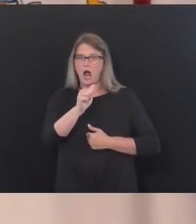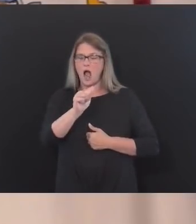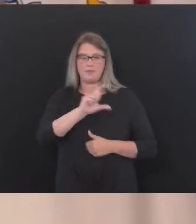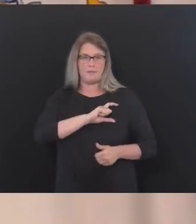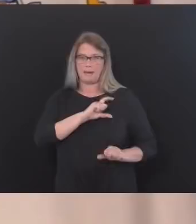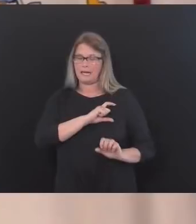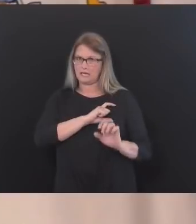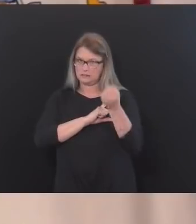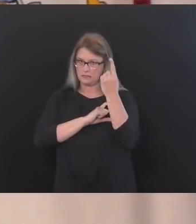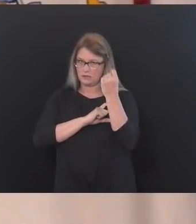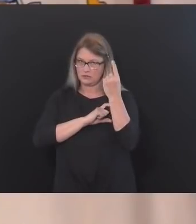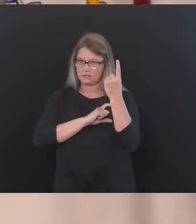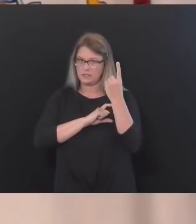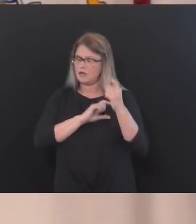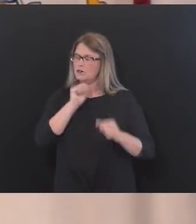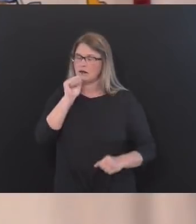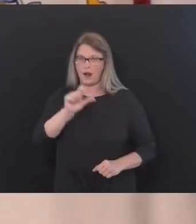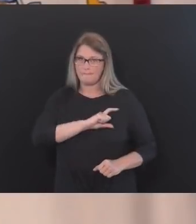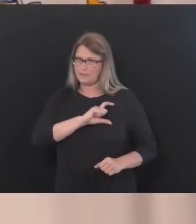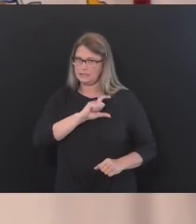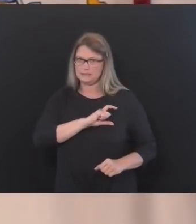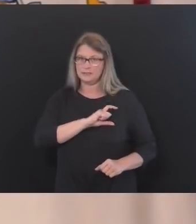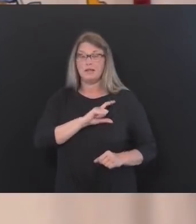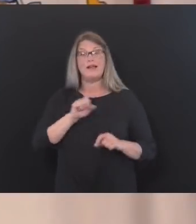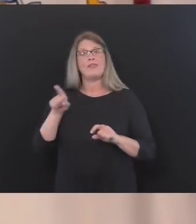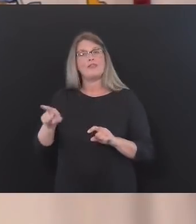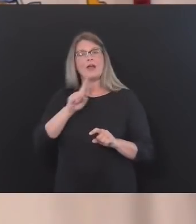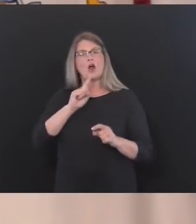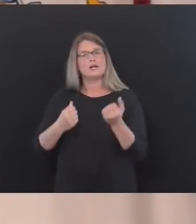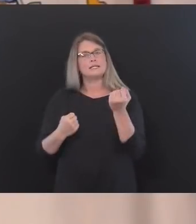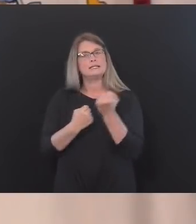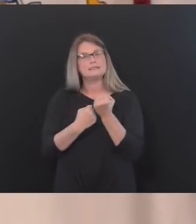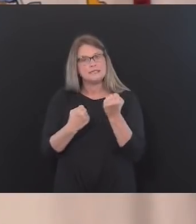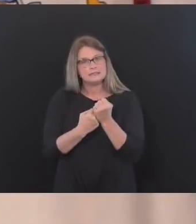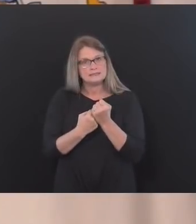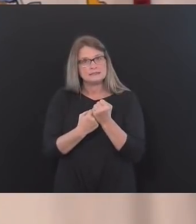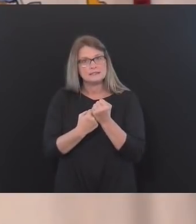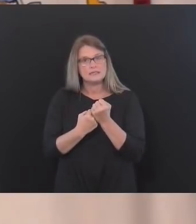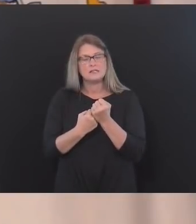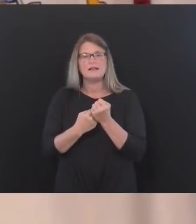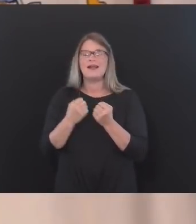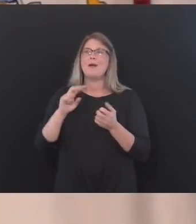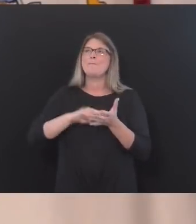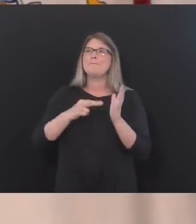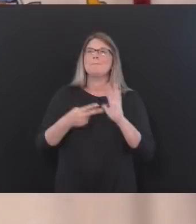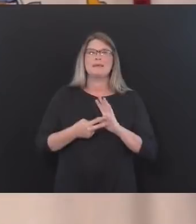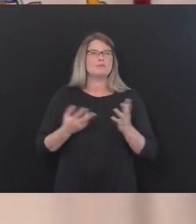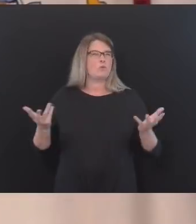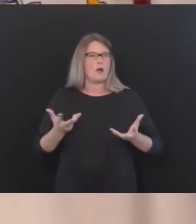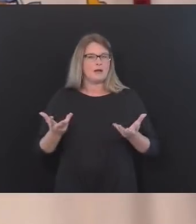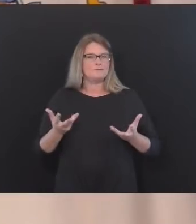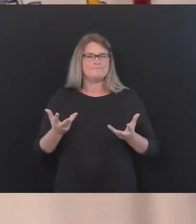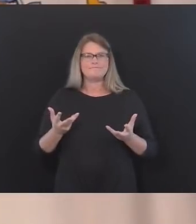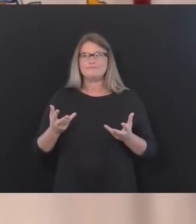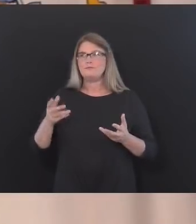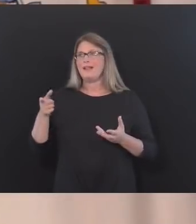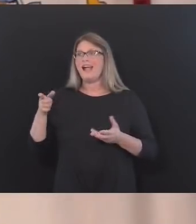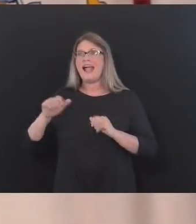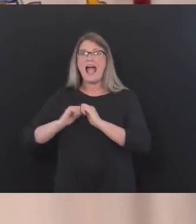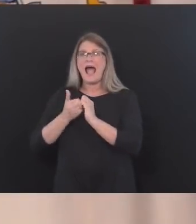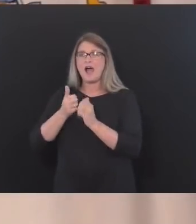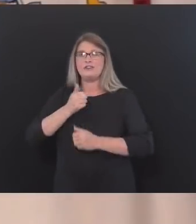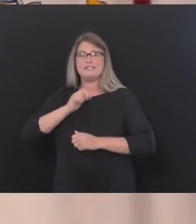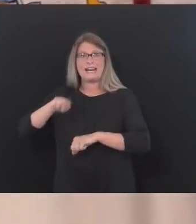enforcement. The National Guard is to assist, and by assist, I mean everything that they can possibly do to help in